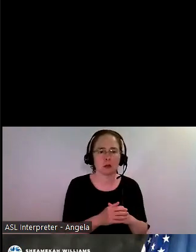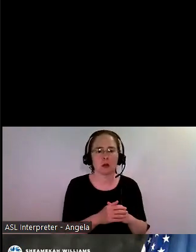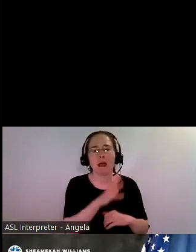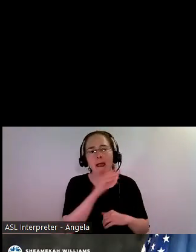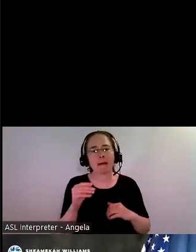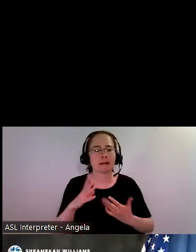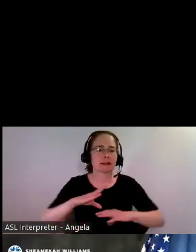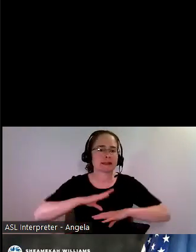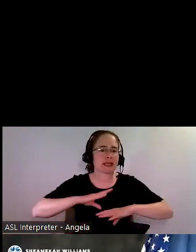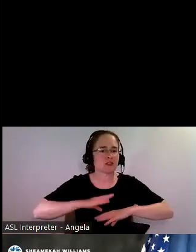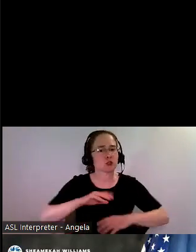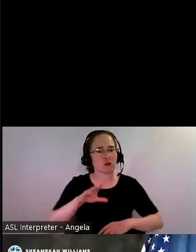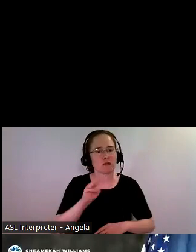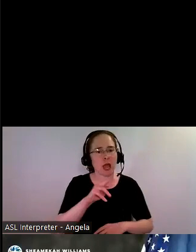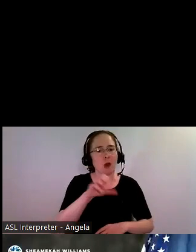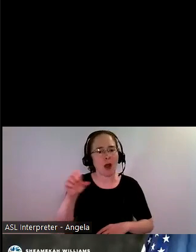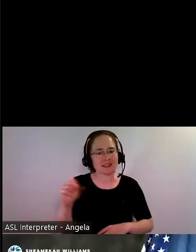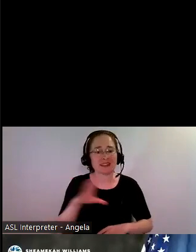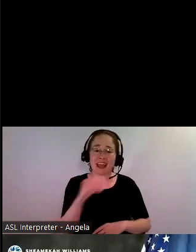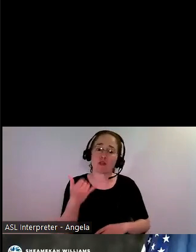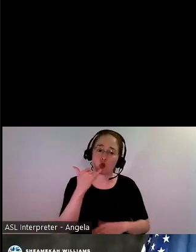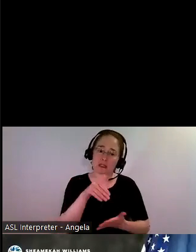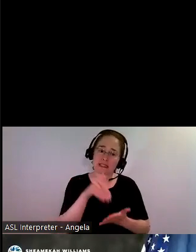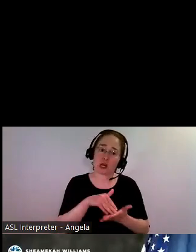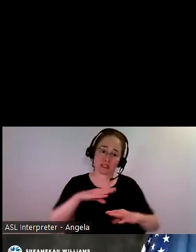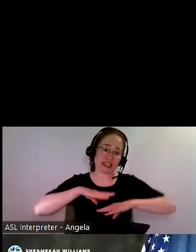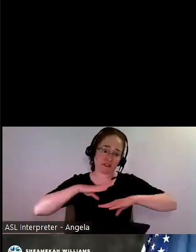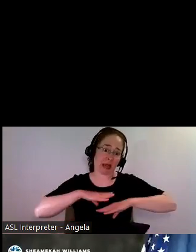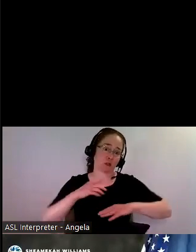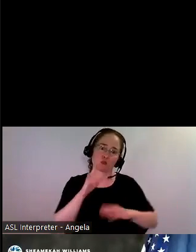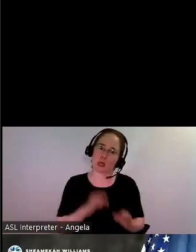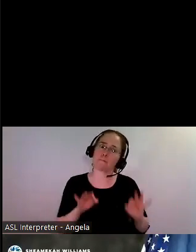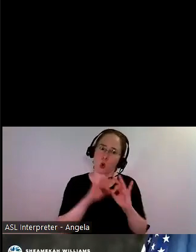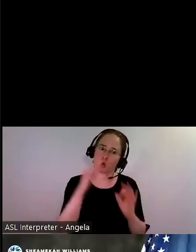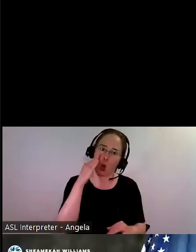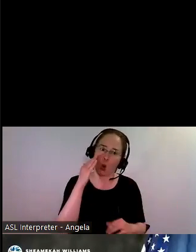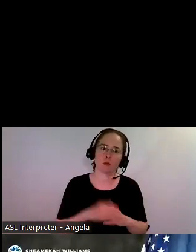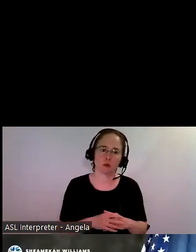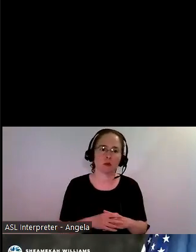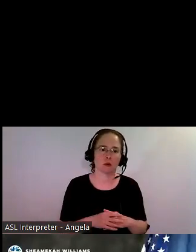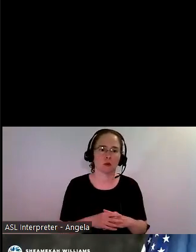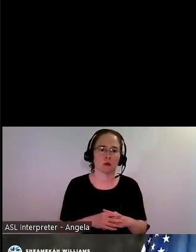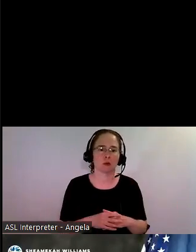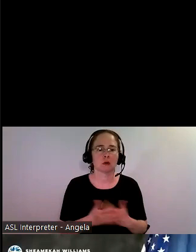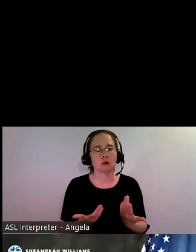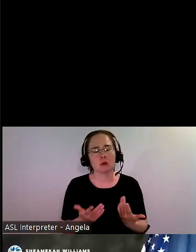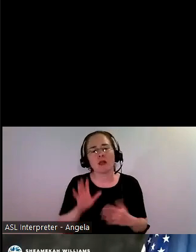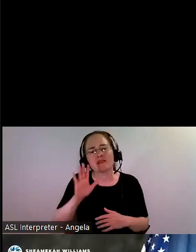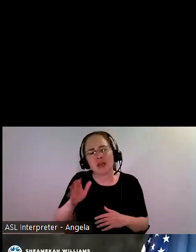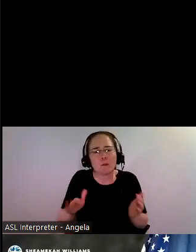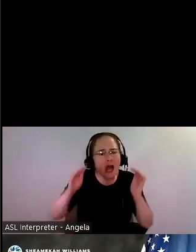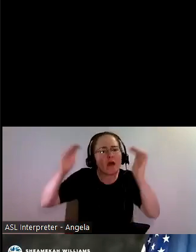of the MRSS as well as the call center is really important. And then the youth progress, we're able to look at youth that come into care with